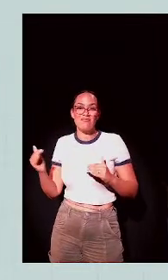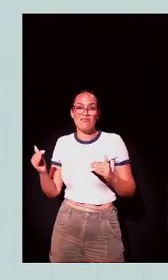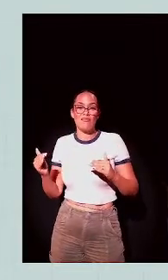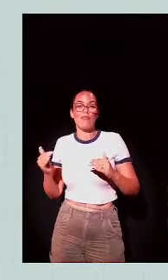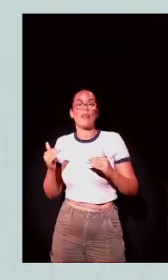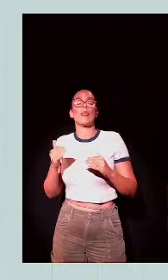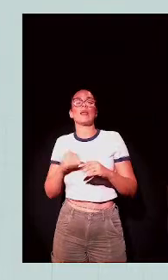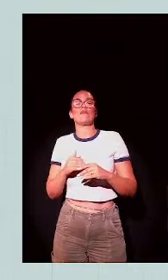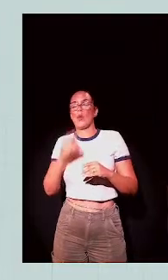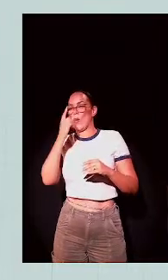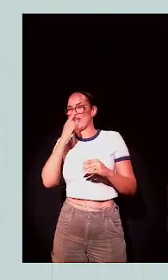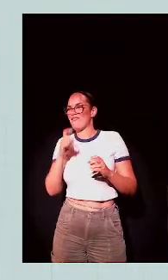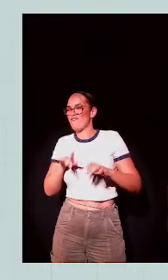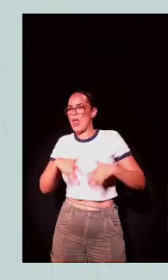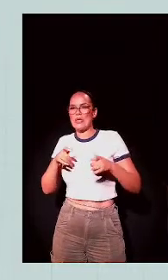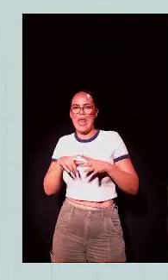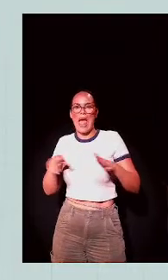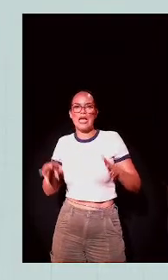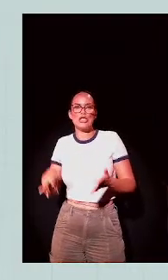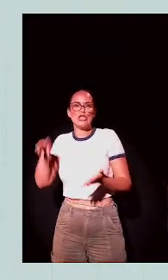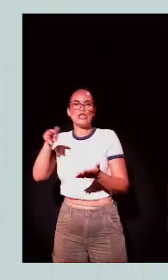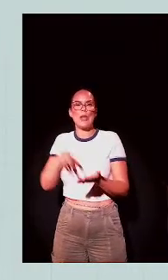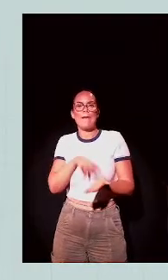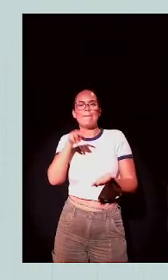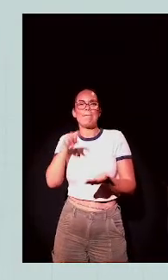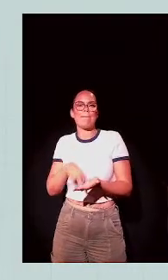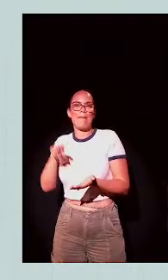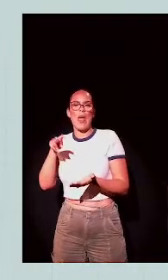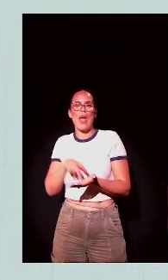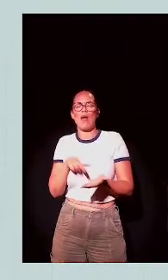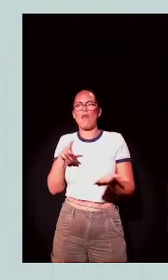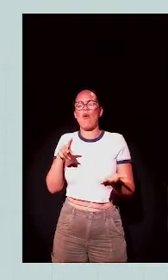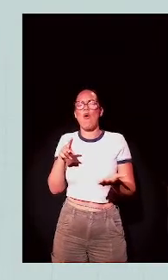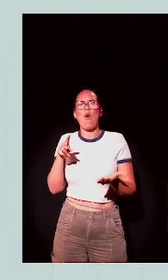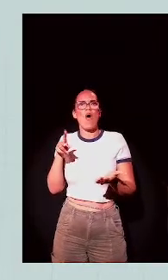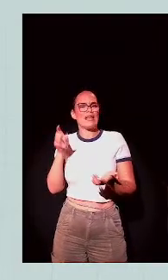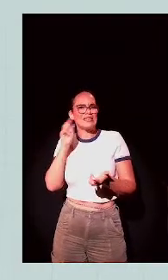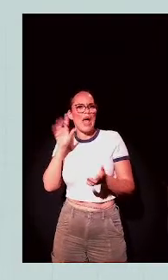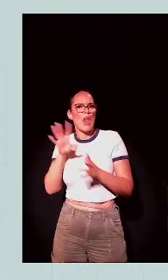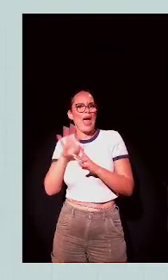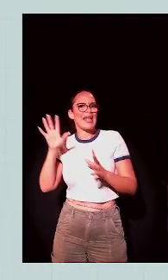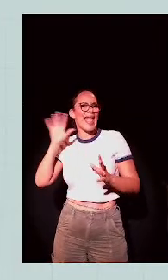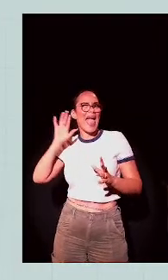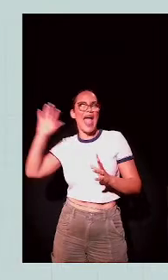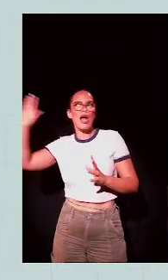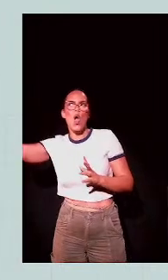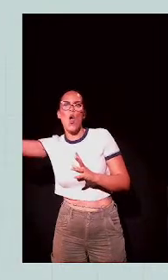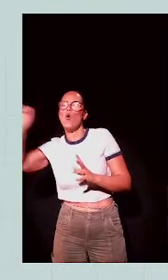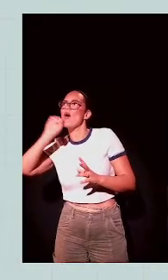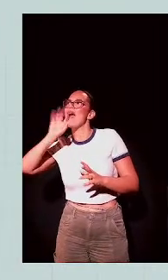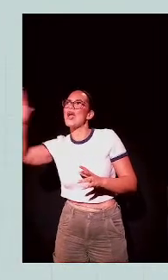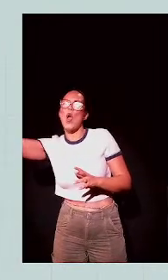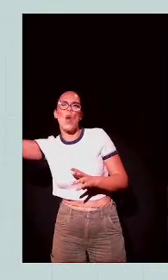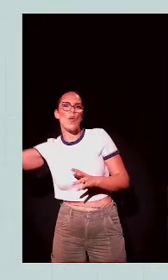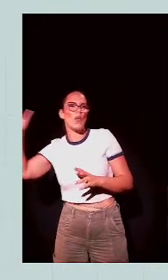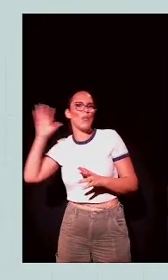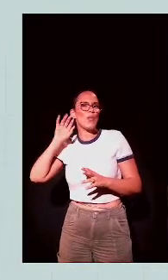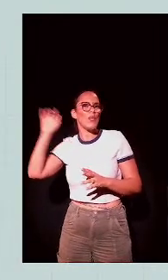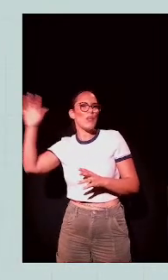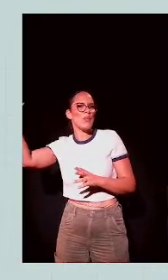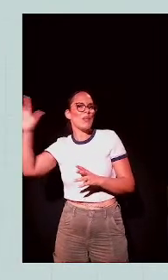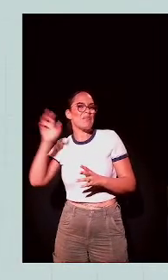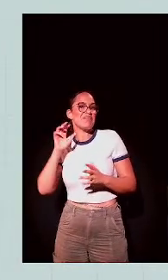to kind of jump around. So it feels sometimes like an echo, then like a longer trail, and then sometimes like it's going in